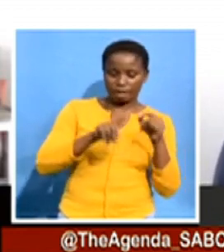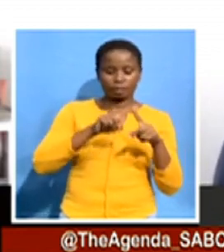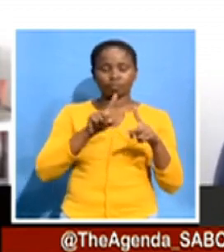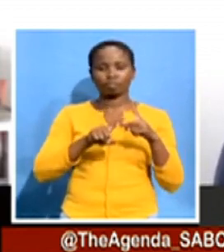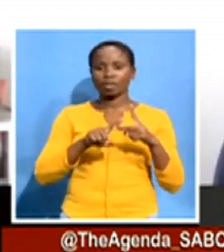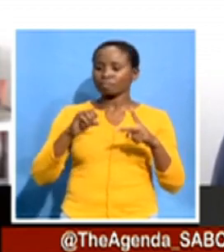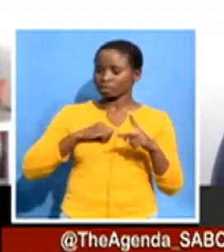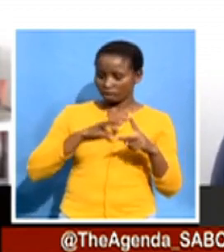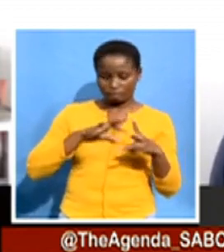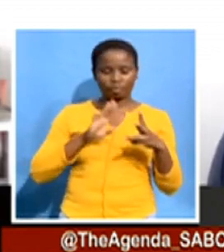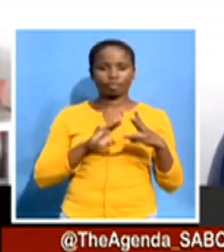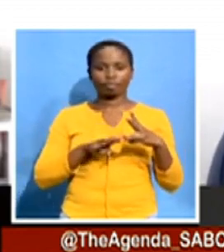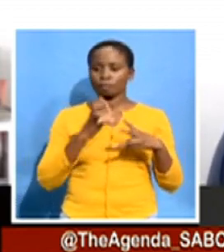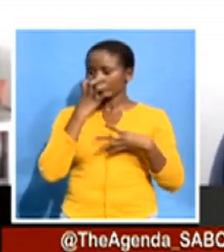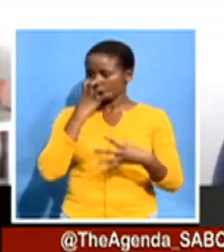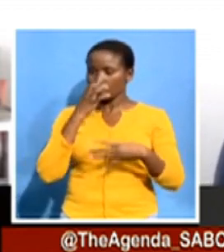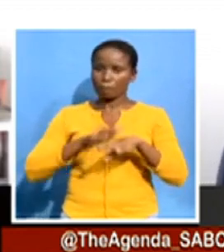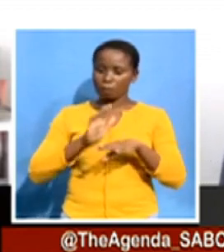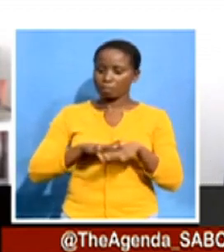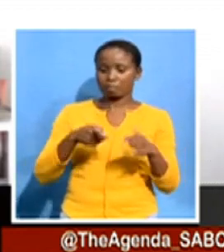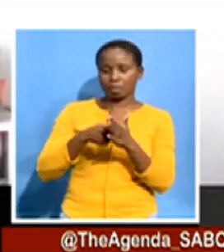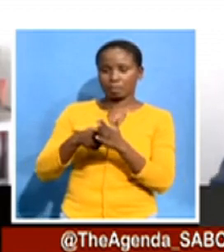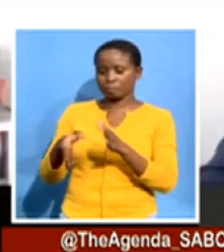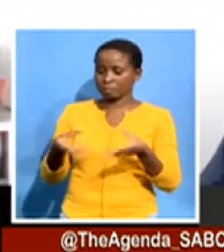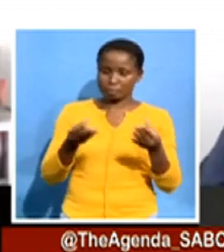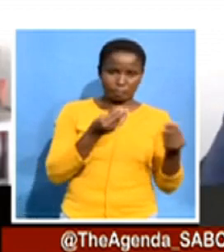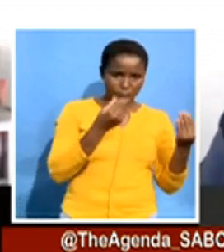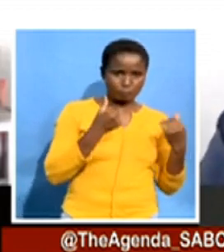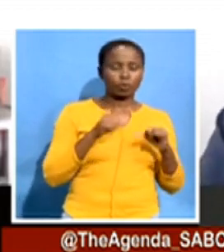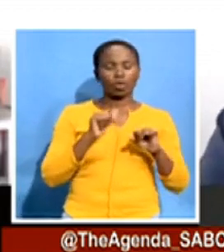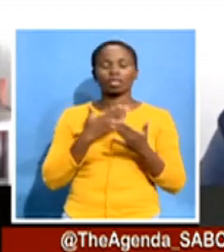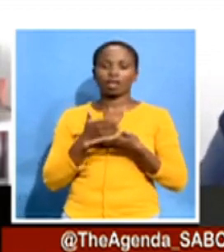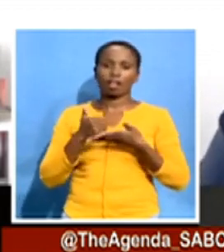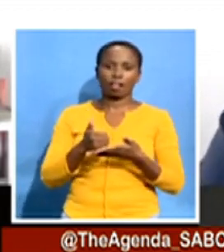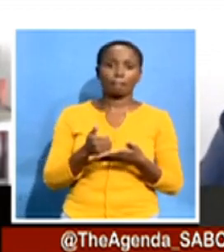the hospitalization need when we enter a third wave. Thank you very much, Kayla.